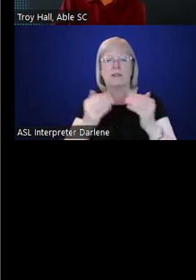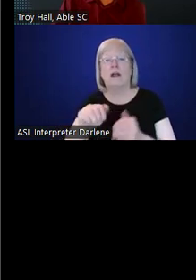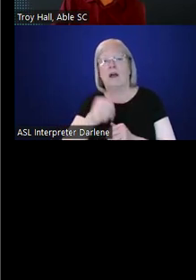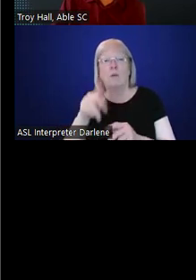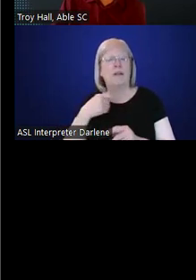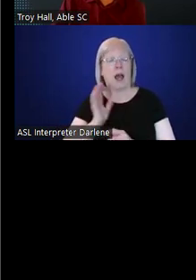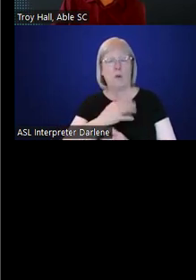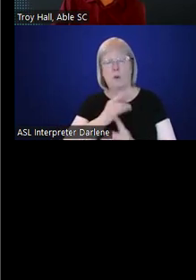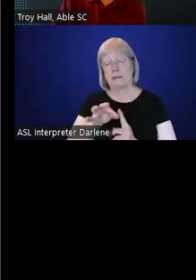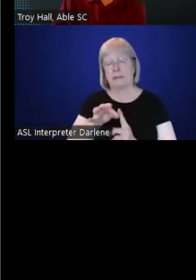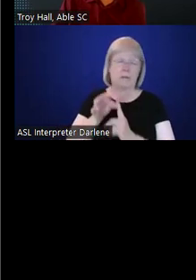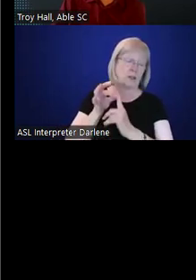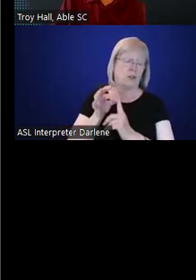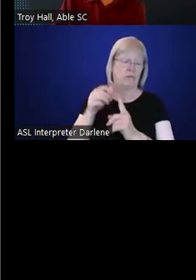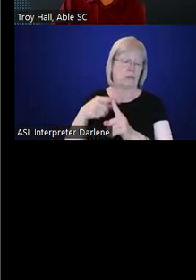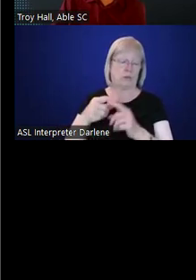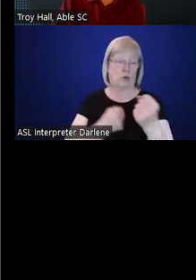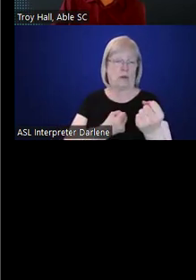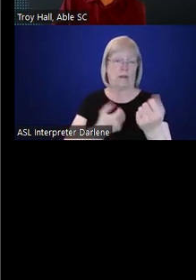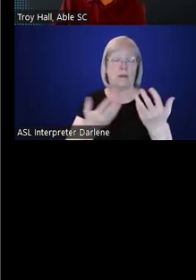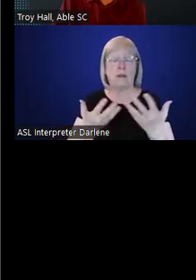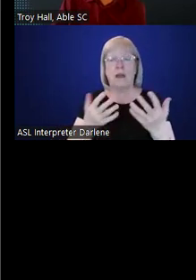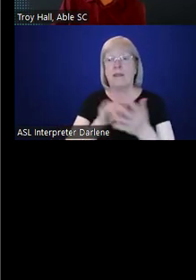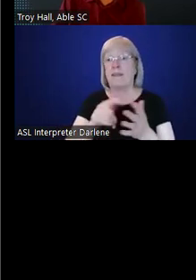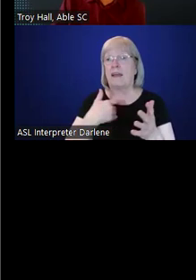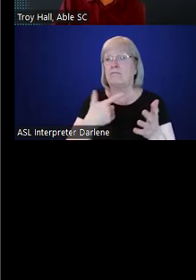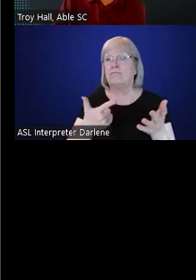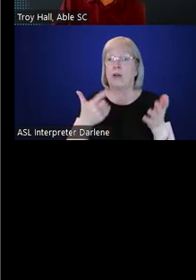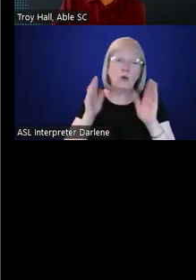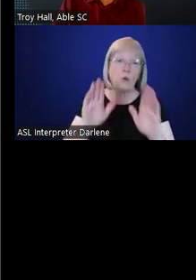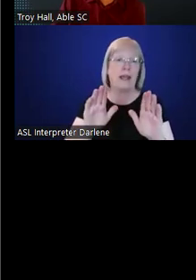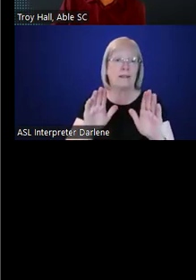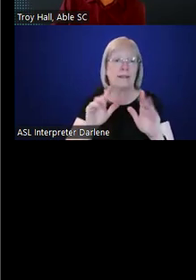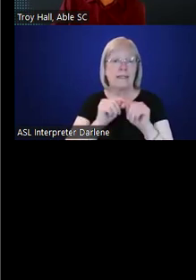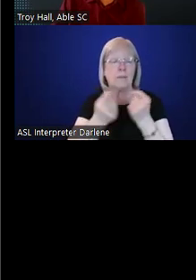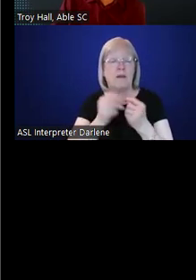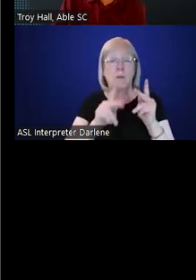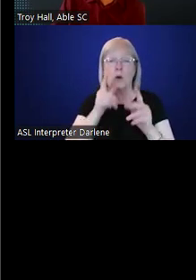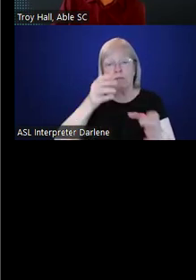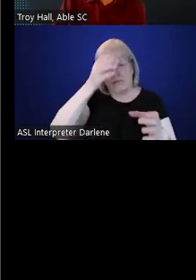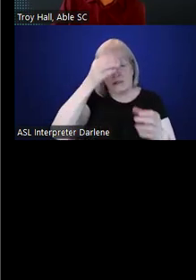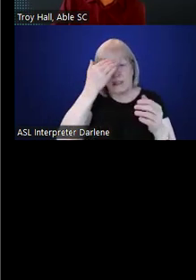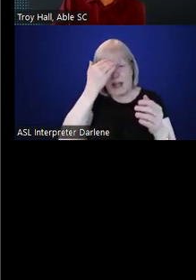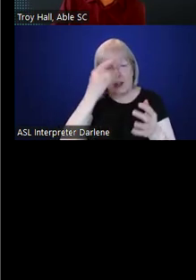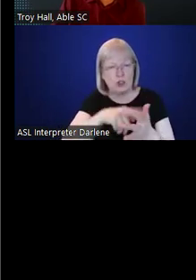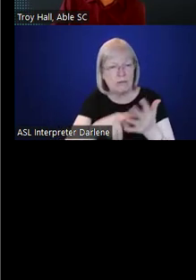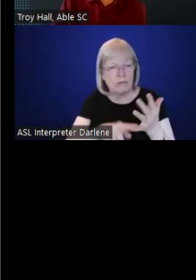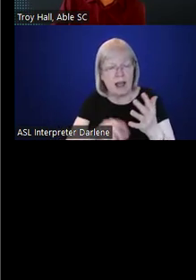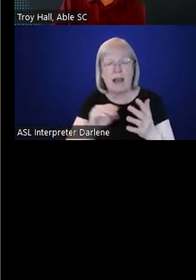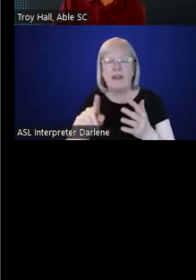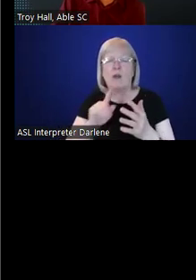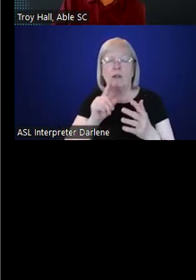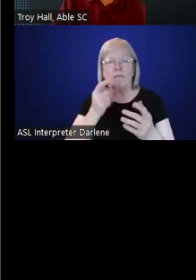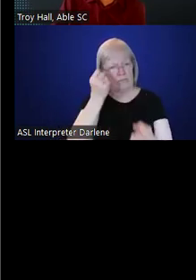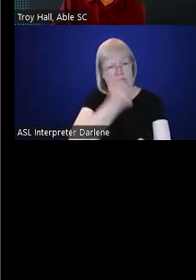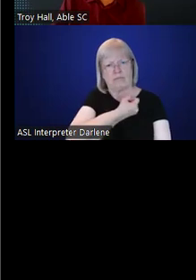strength is that they have a great team of knowledgeable professionals, and they're also very empathetic. So